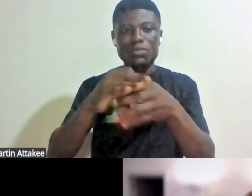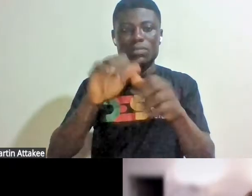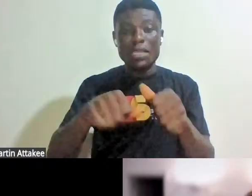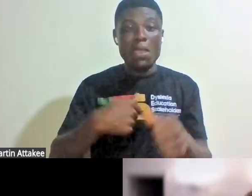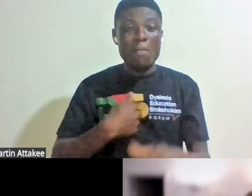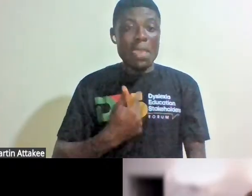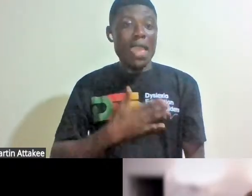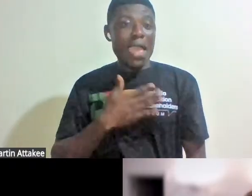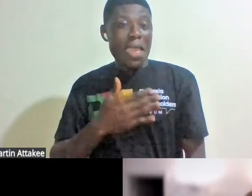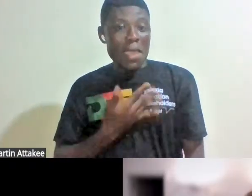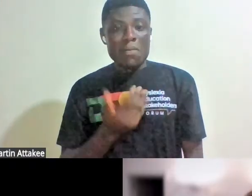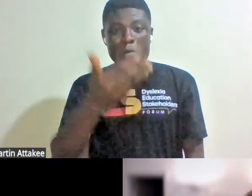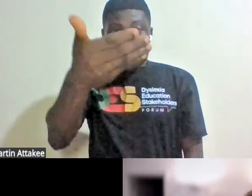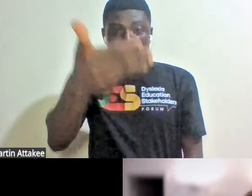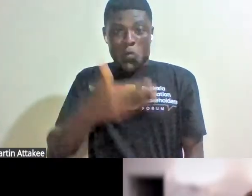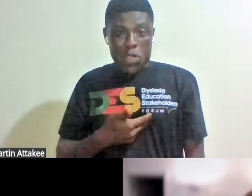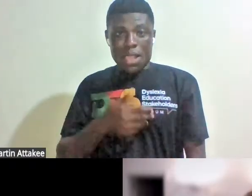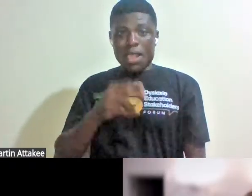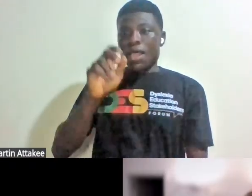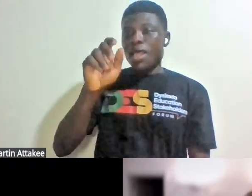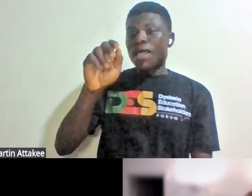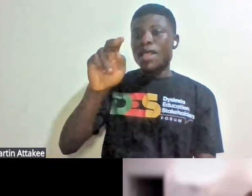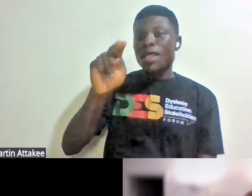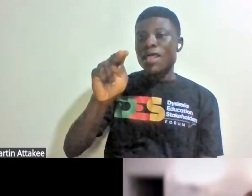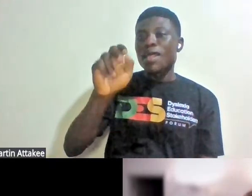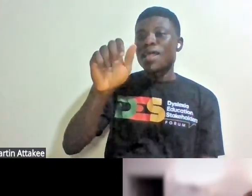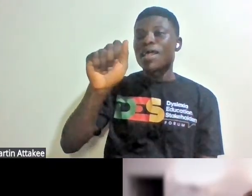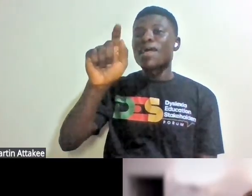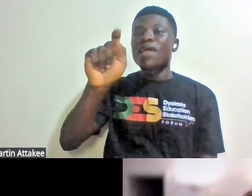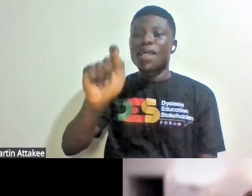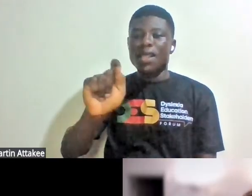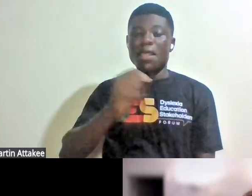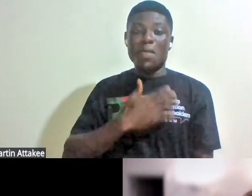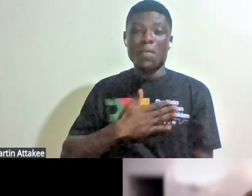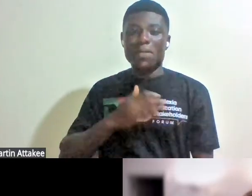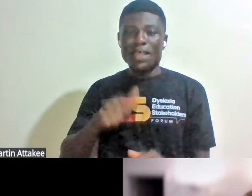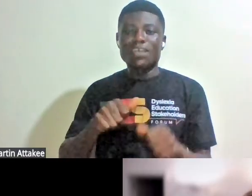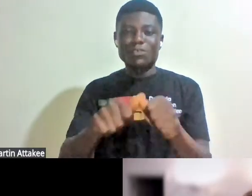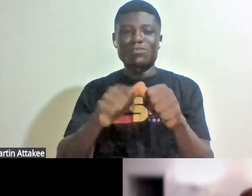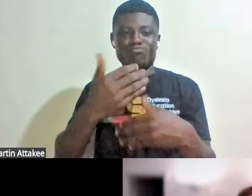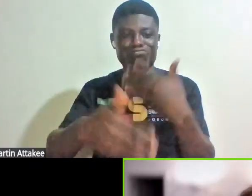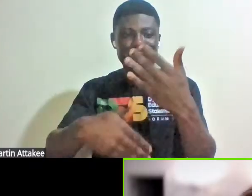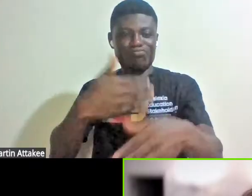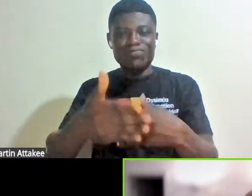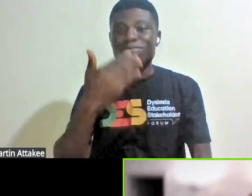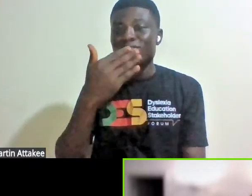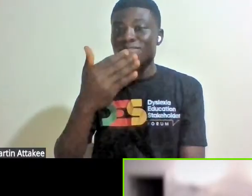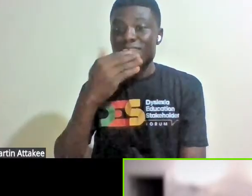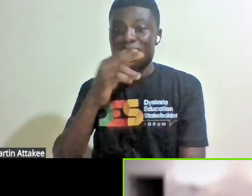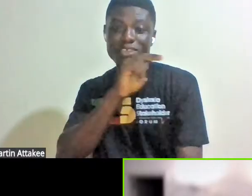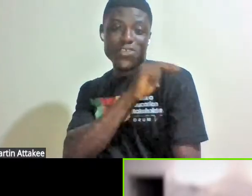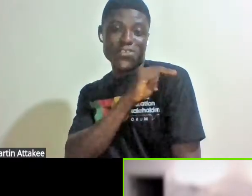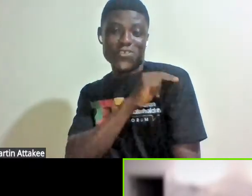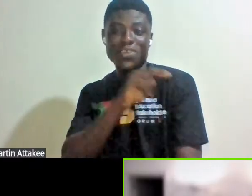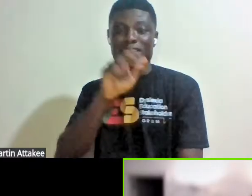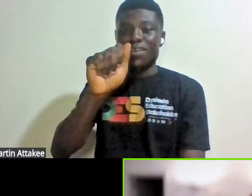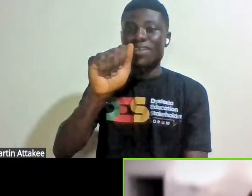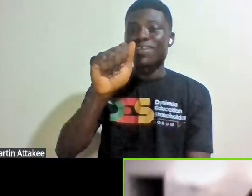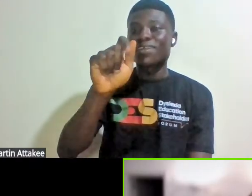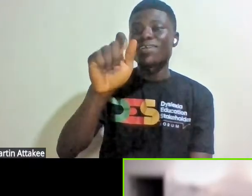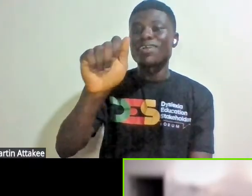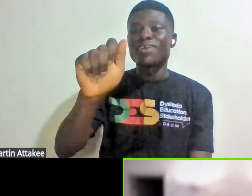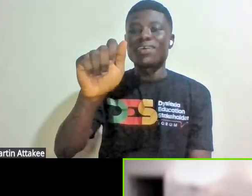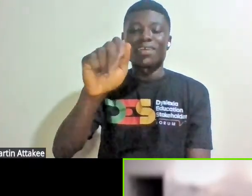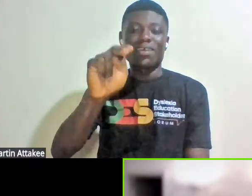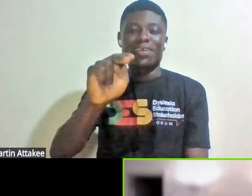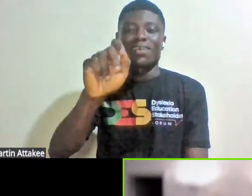of welcoming Nathaniel. Please, you can take over. Thank you, Nat. All right, nice. Lovely stuff. Thanks, Samantha.